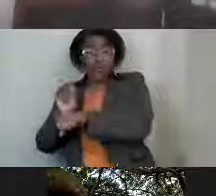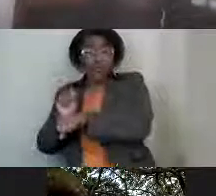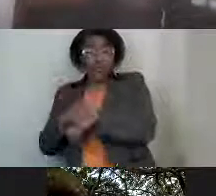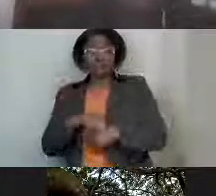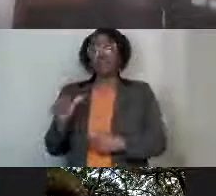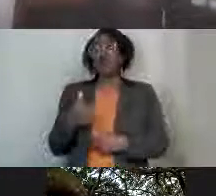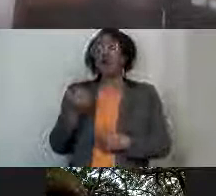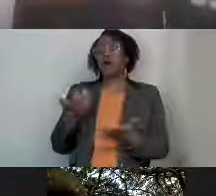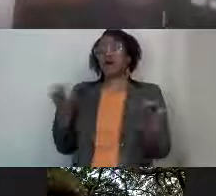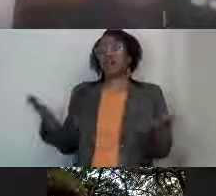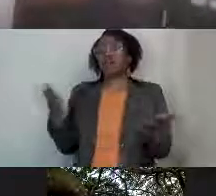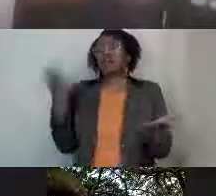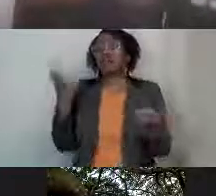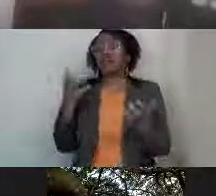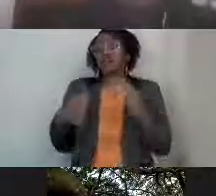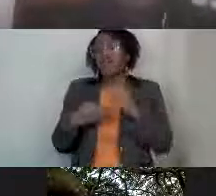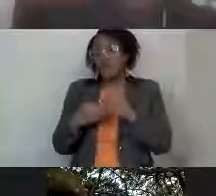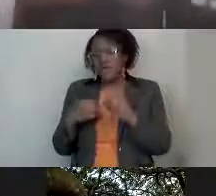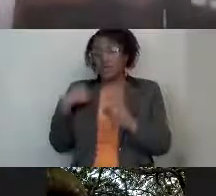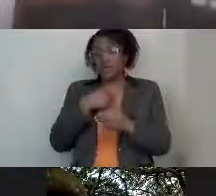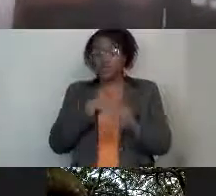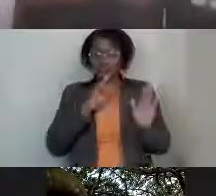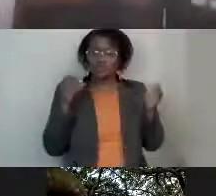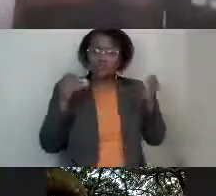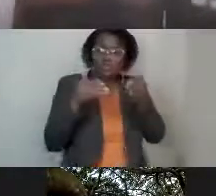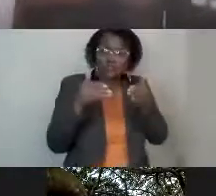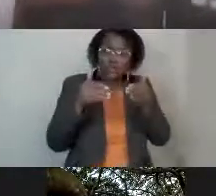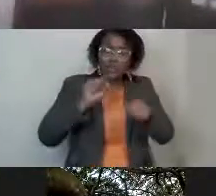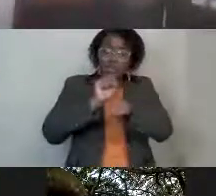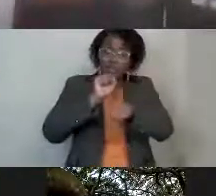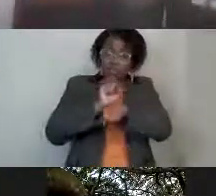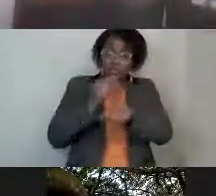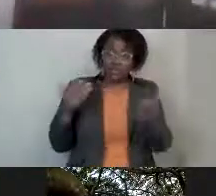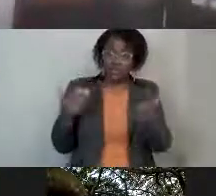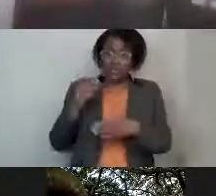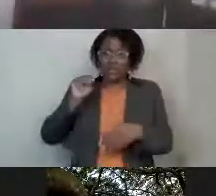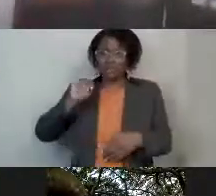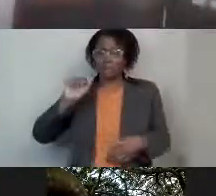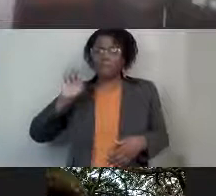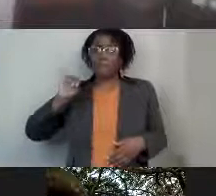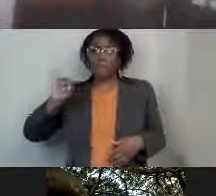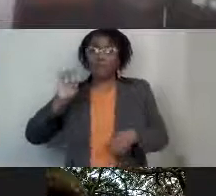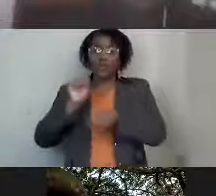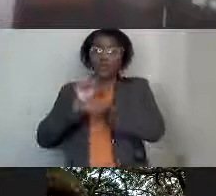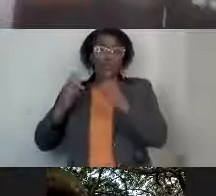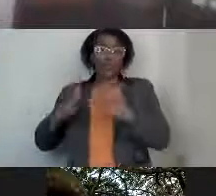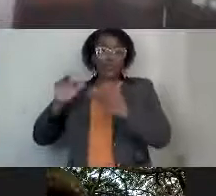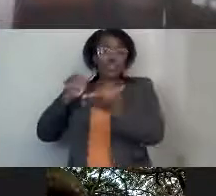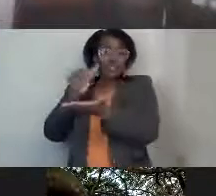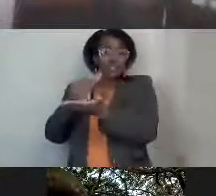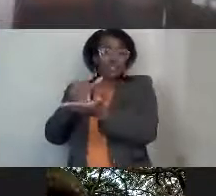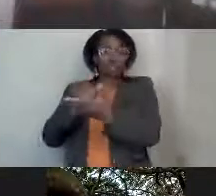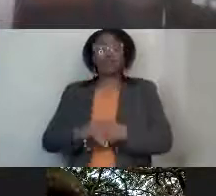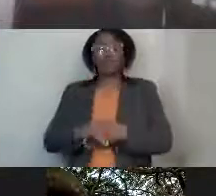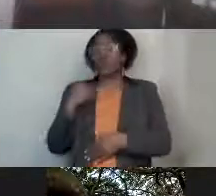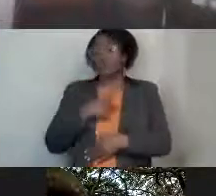I'll say right now in terms of what we're centering, in terms of the work that Miami Workers Center is doing, is that we know that